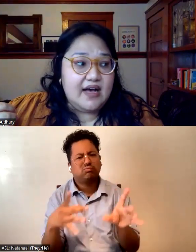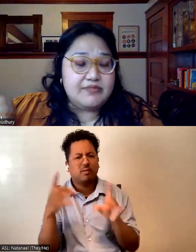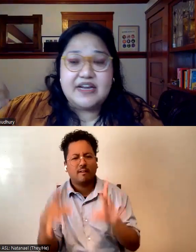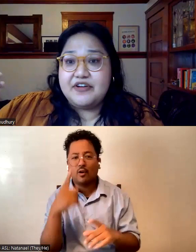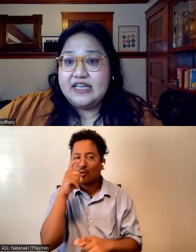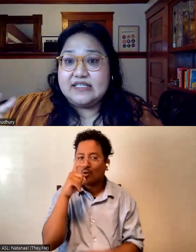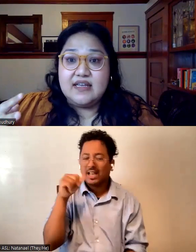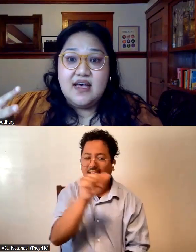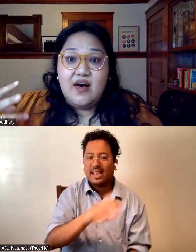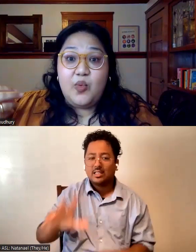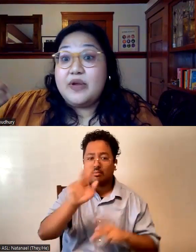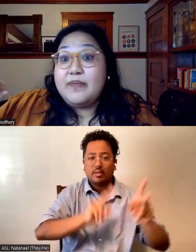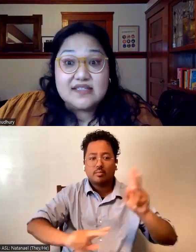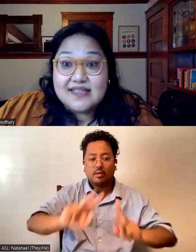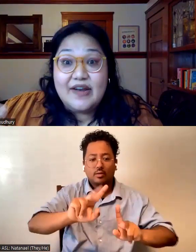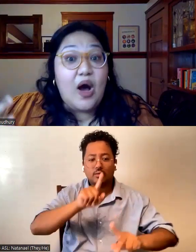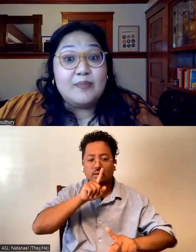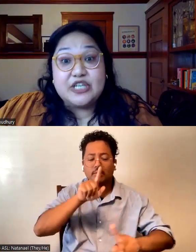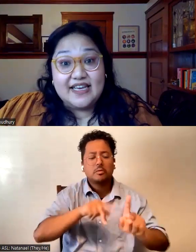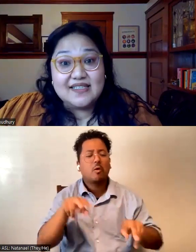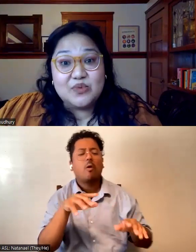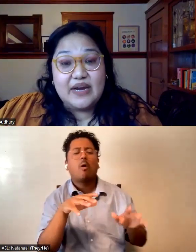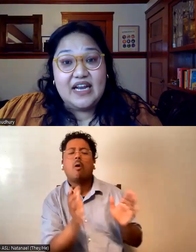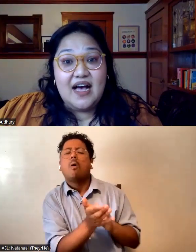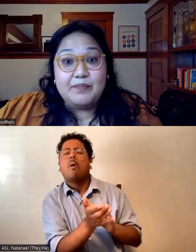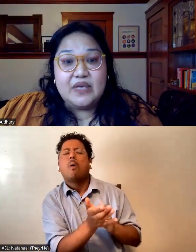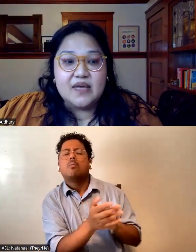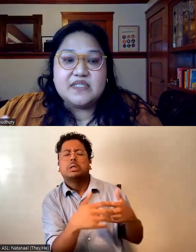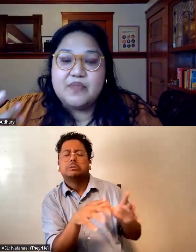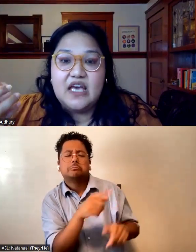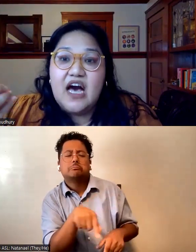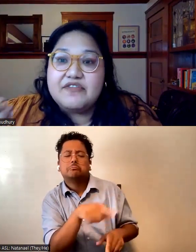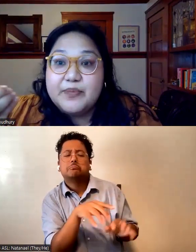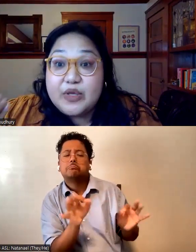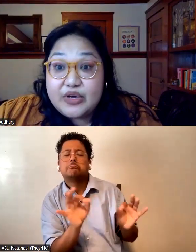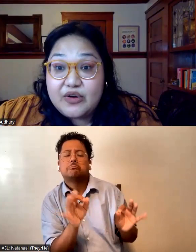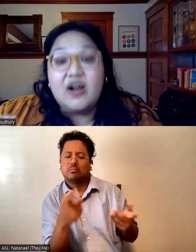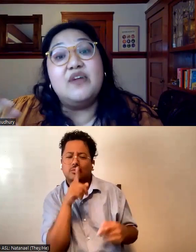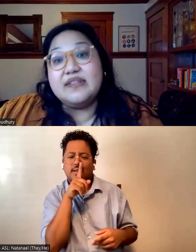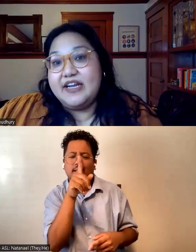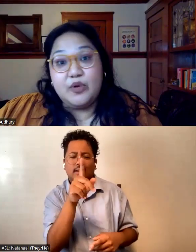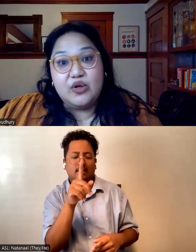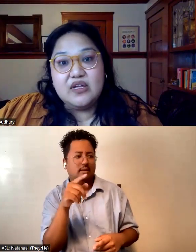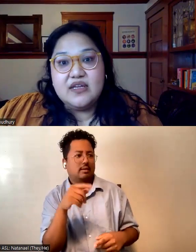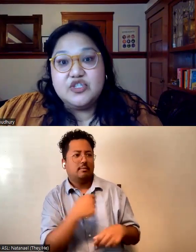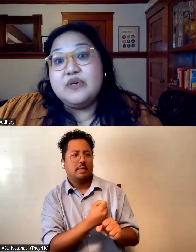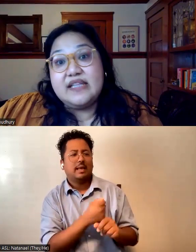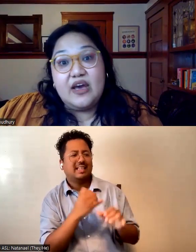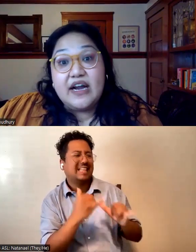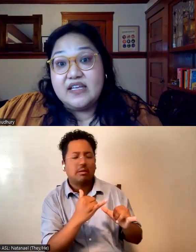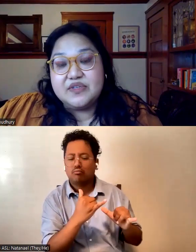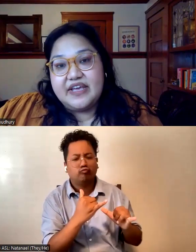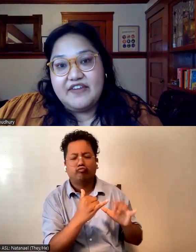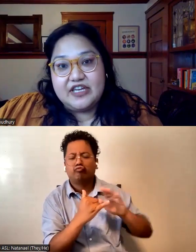are rendered as ornaments and objects, right, become something unfamiliar or unrelatable to a